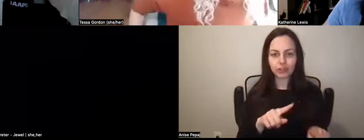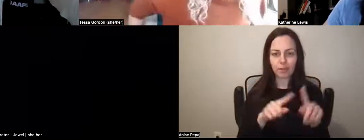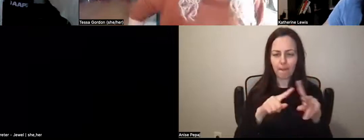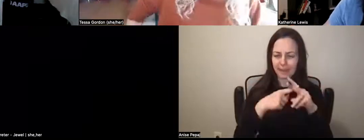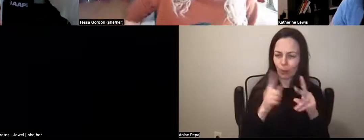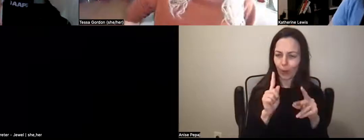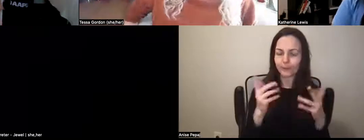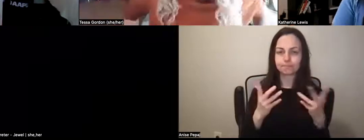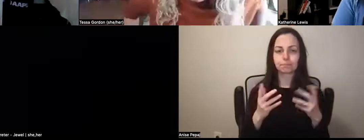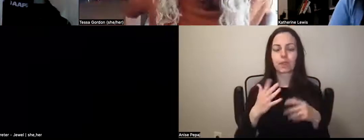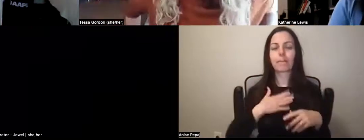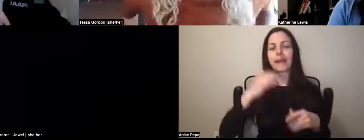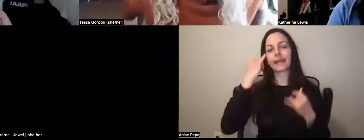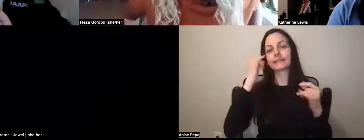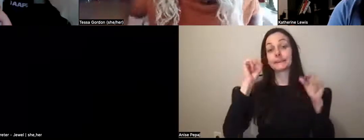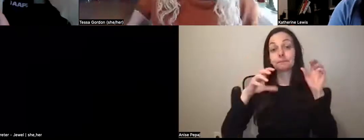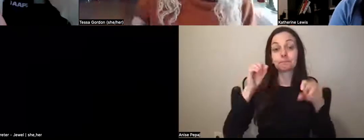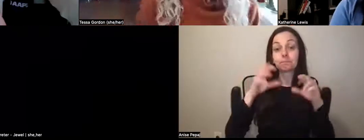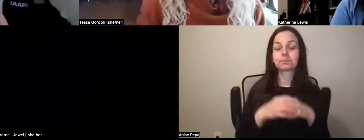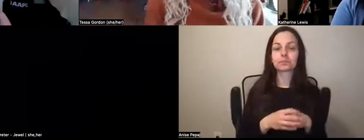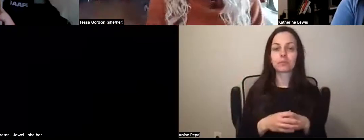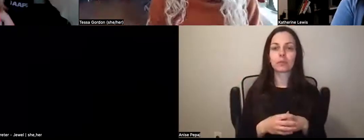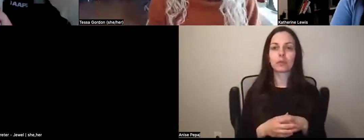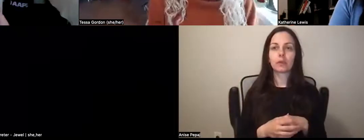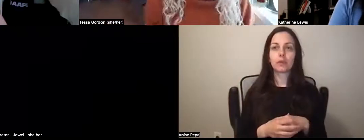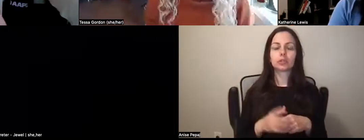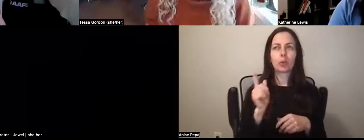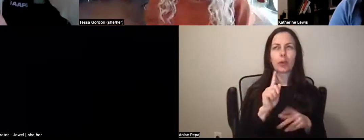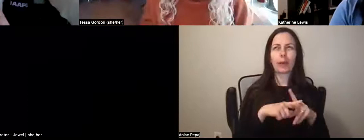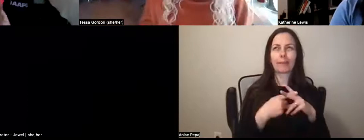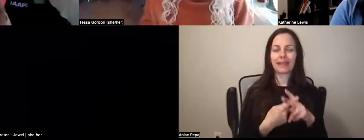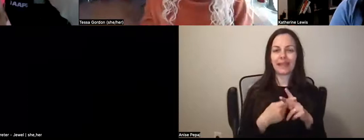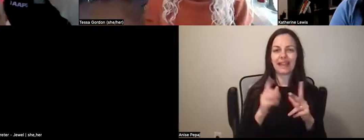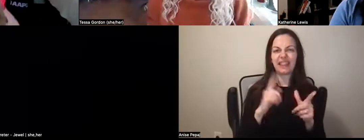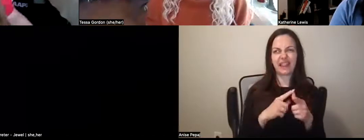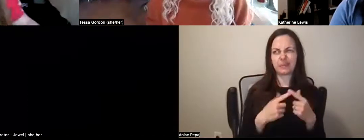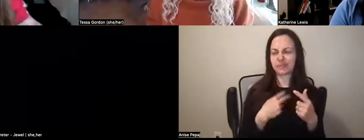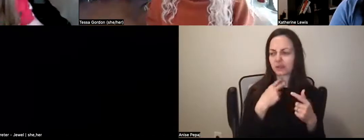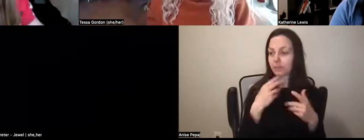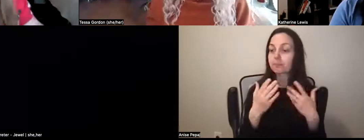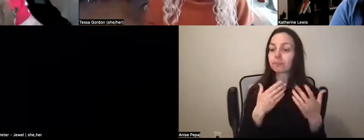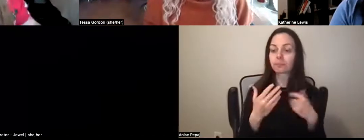ideas. Where we begin might be stuck, so I'm hoping other people know which one we will start with. I